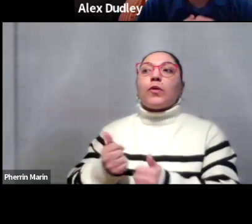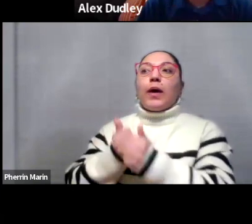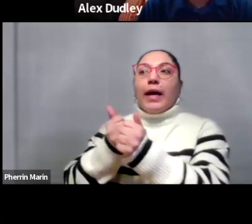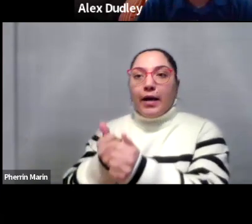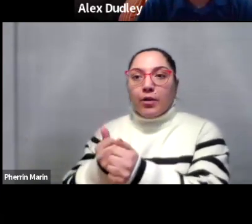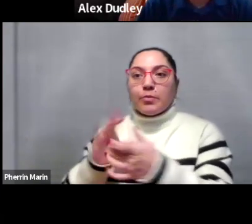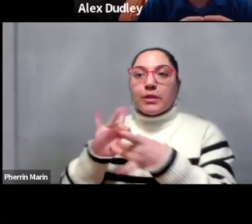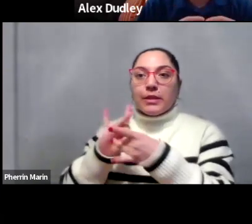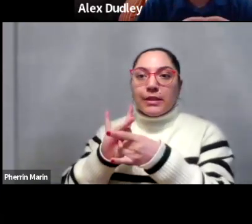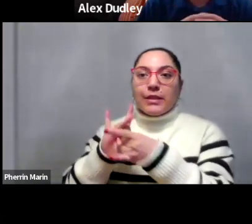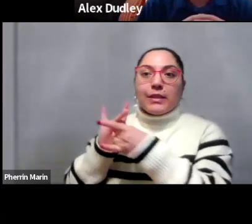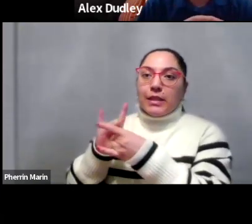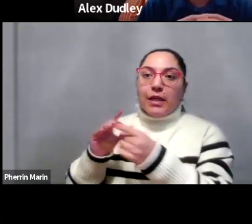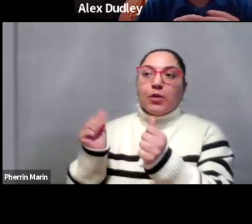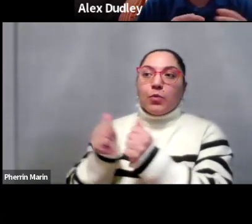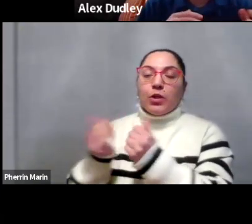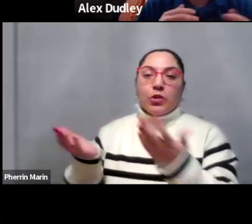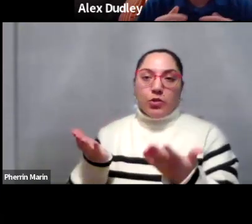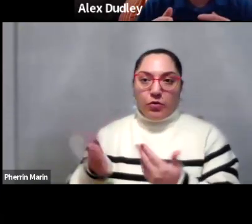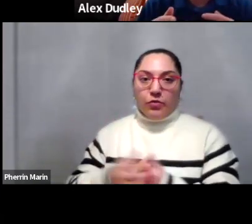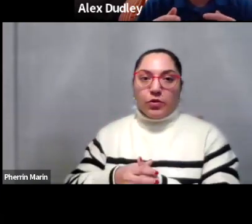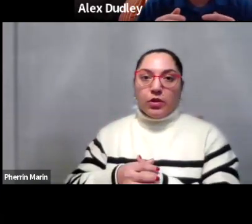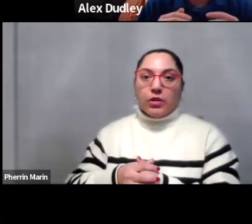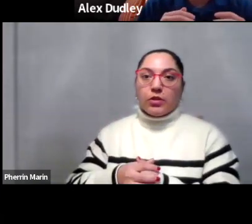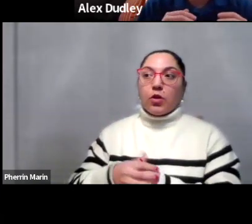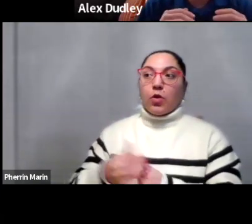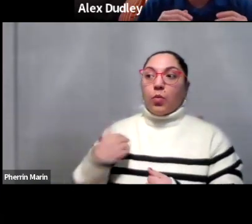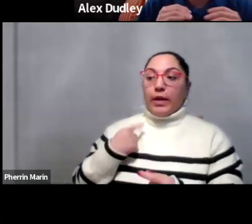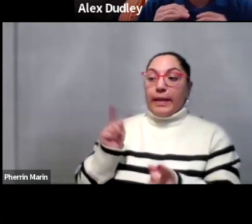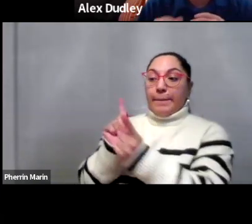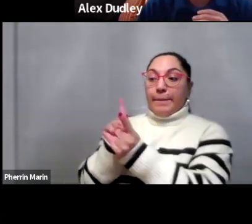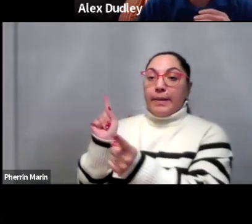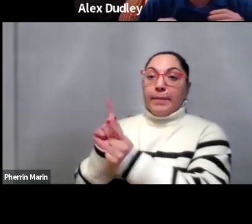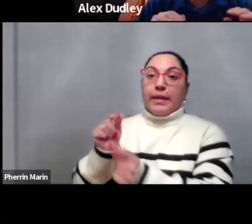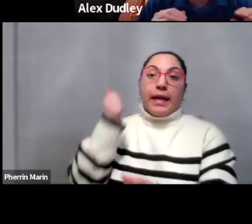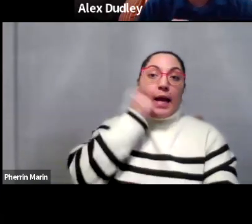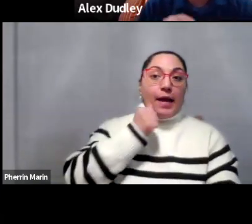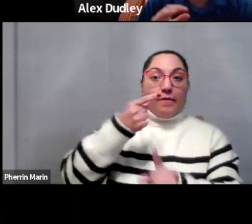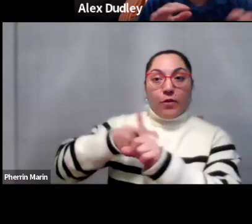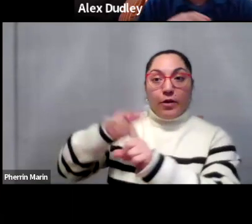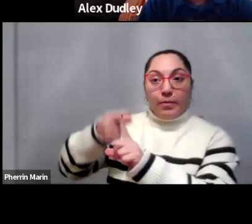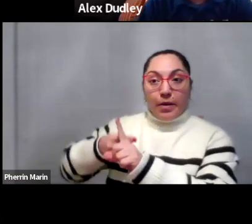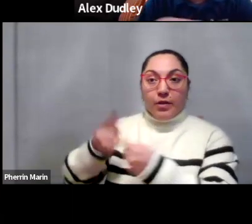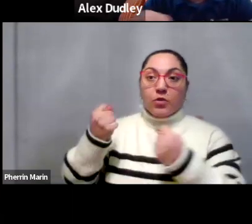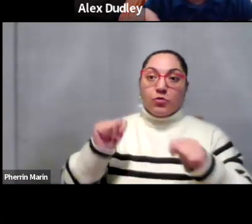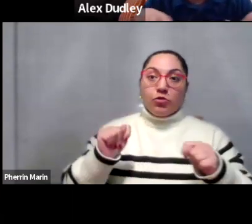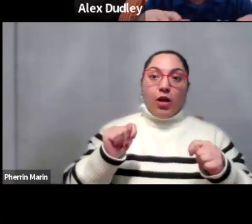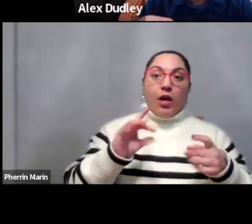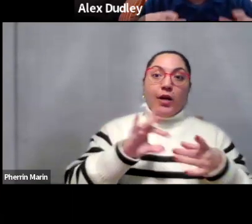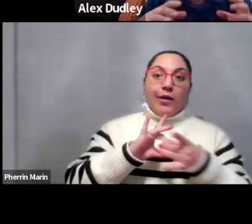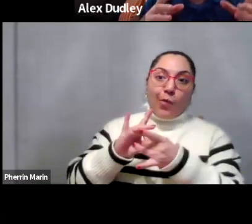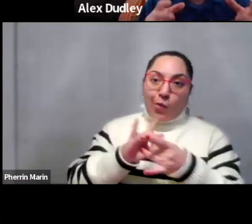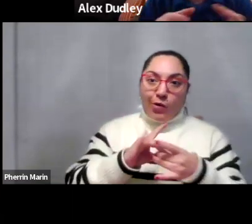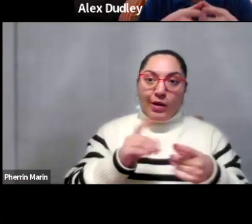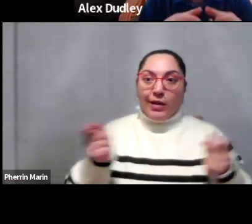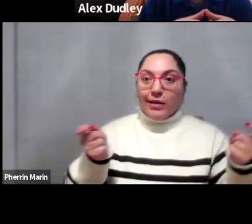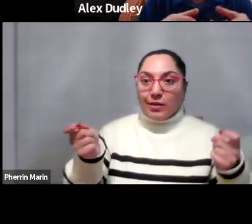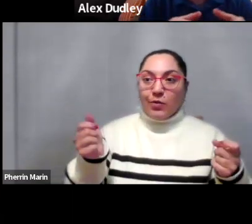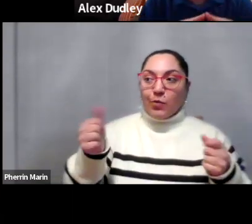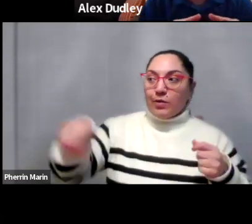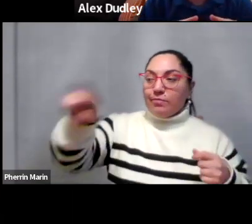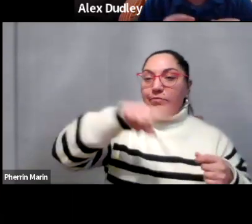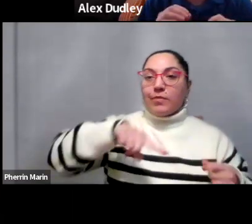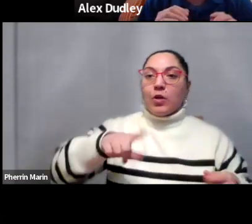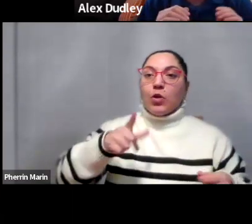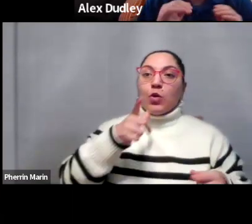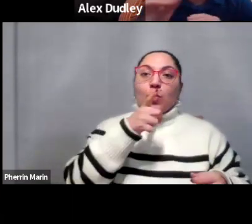an expectation of our staff is that we are on a monthly basis reaching out and coordinating with anybody that the